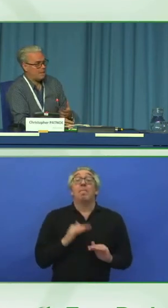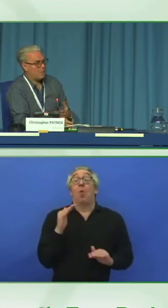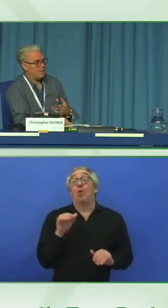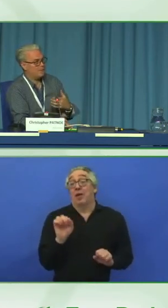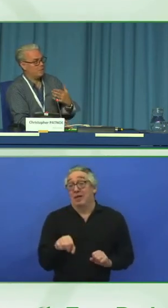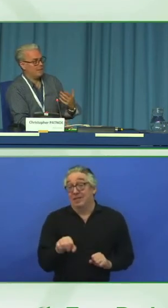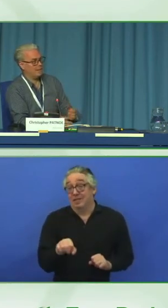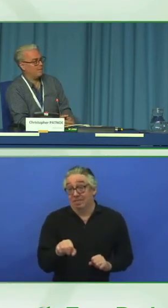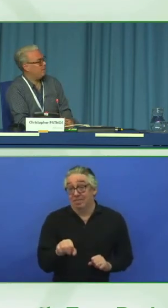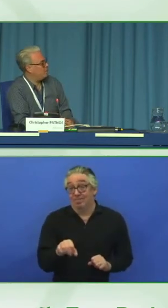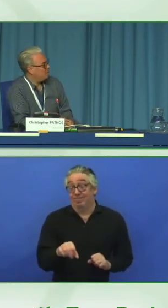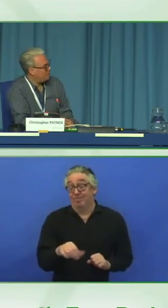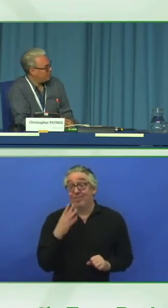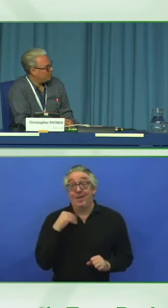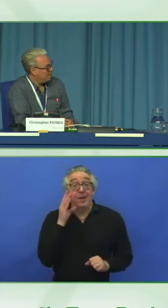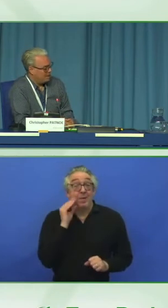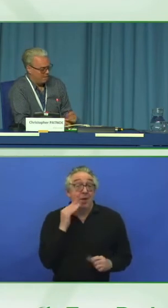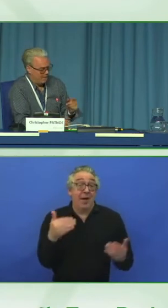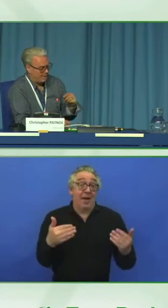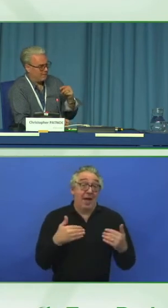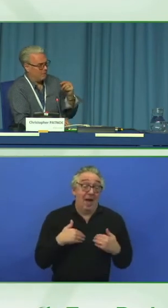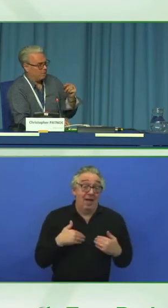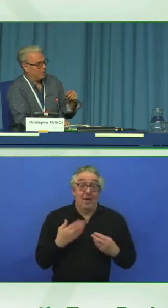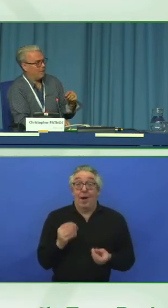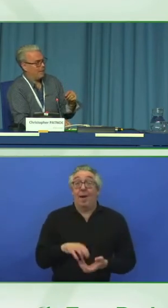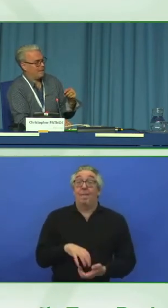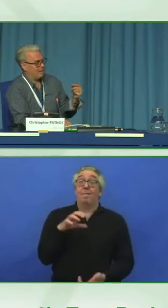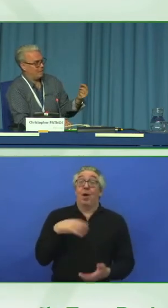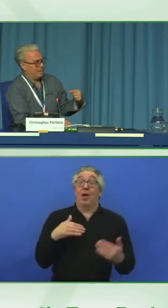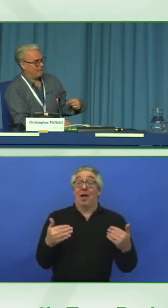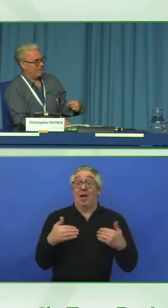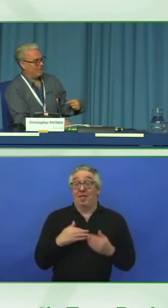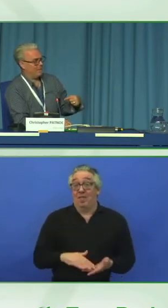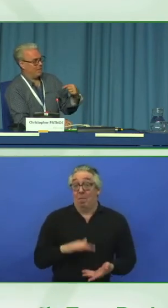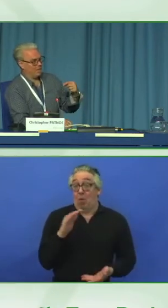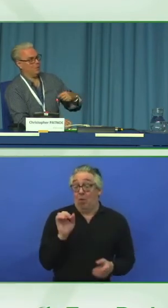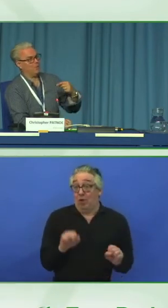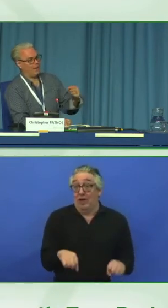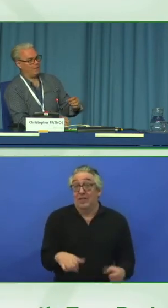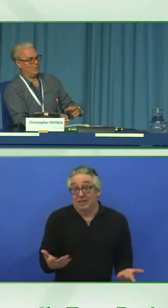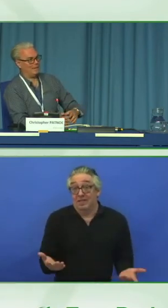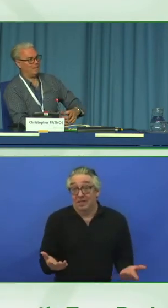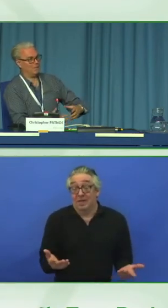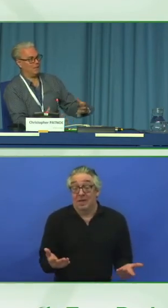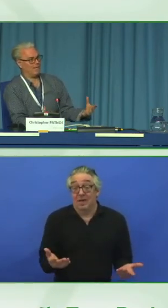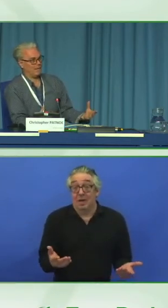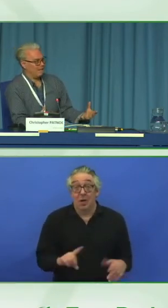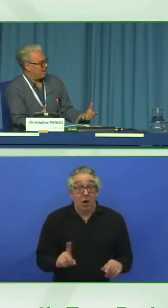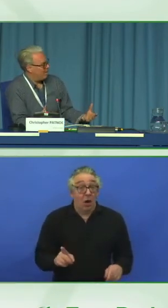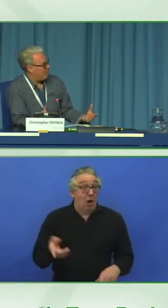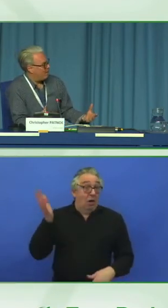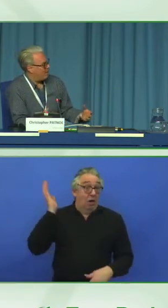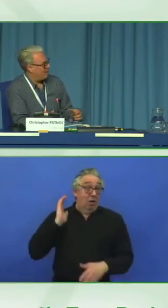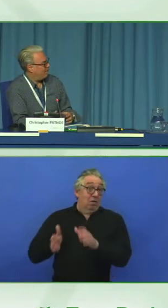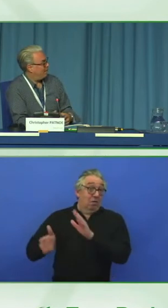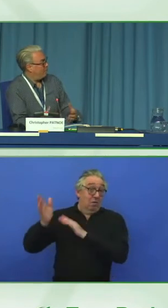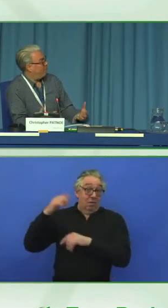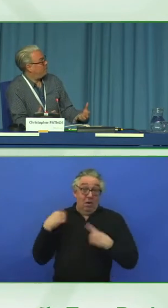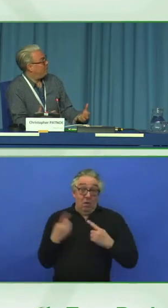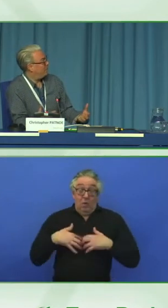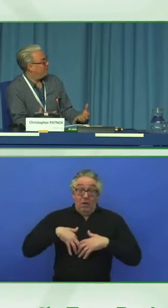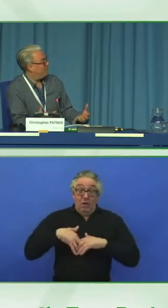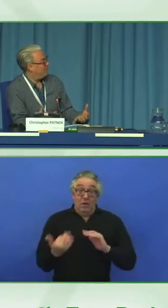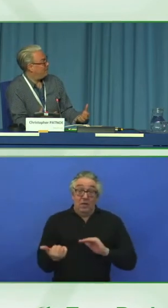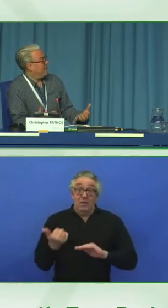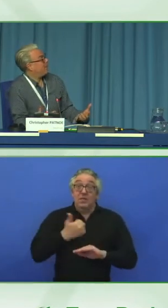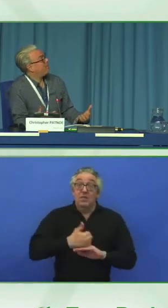I'm hoping that we can do again in the future, because the only way, as I said when we started, the only way to really build everything for everyone is to have everyone